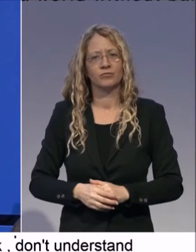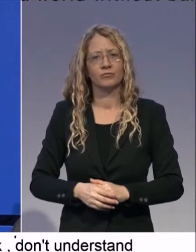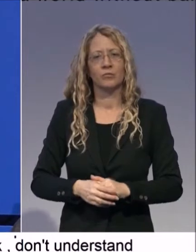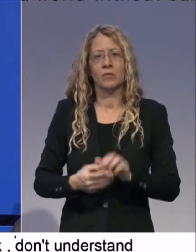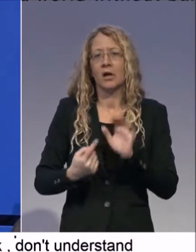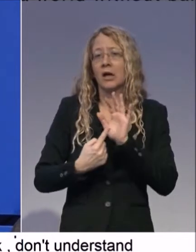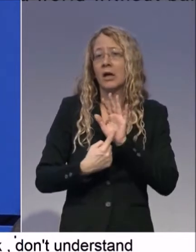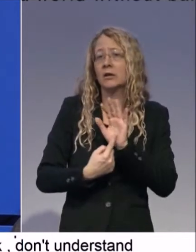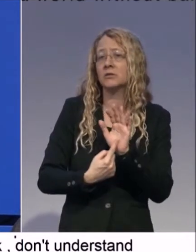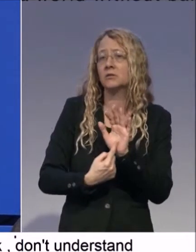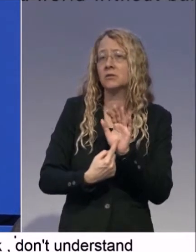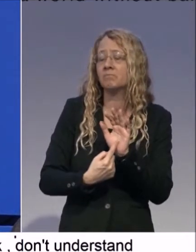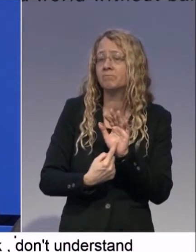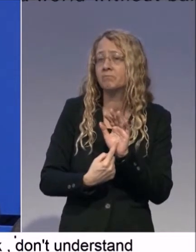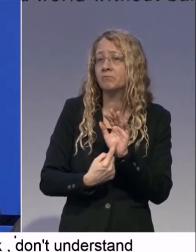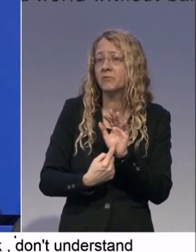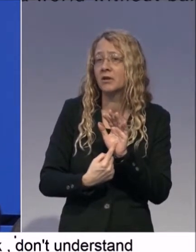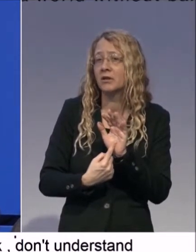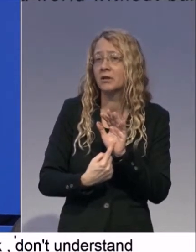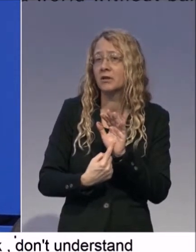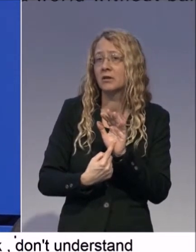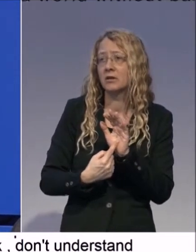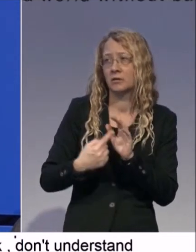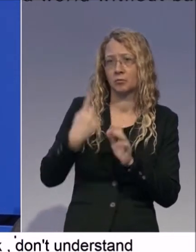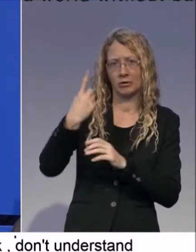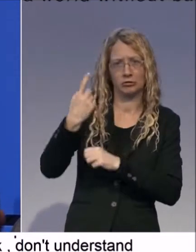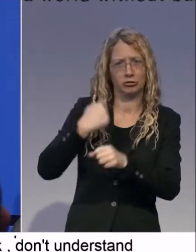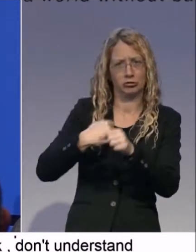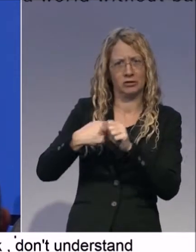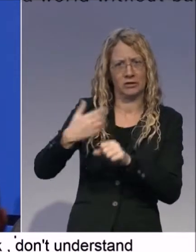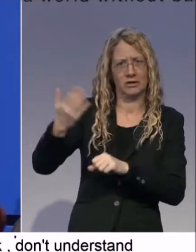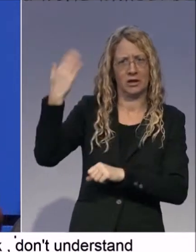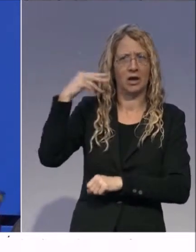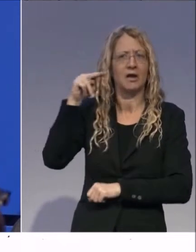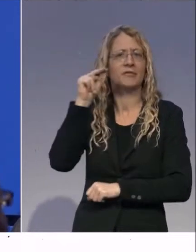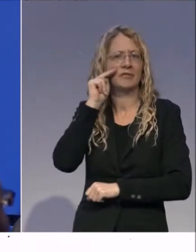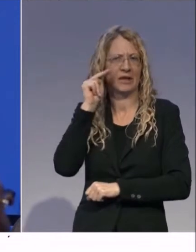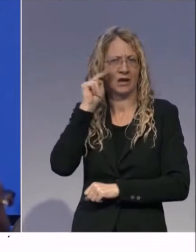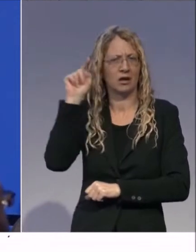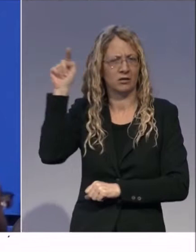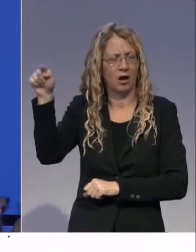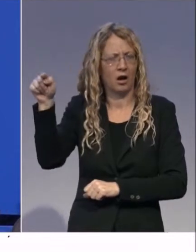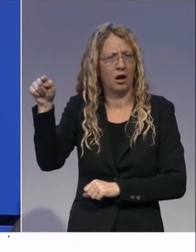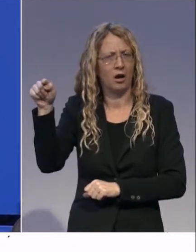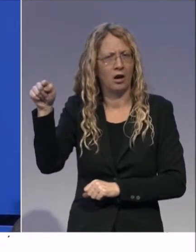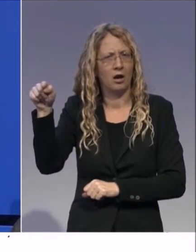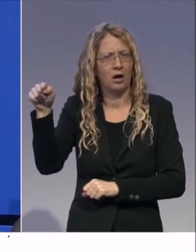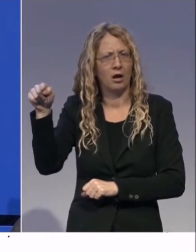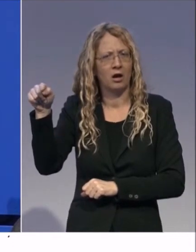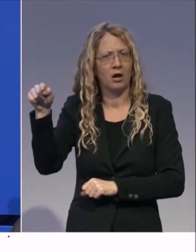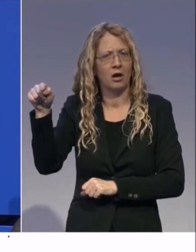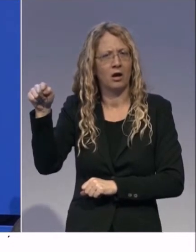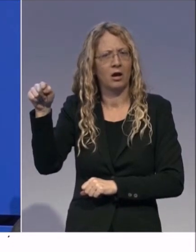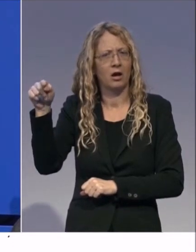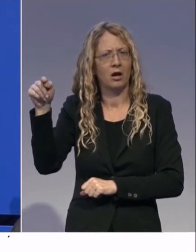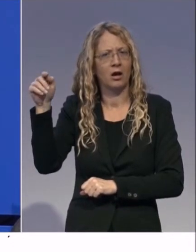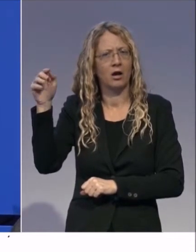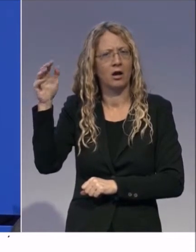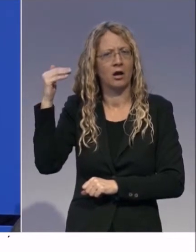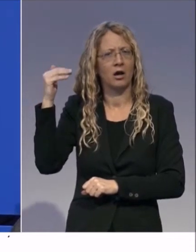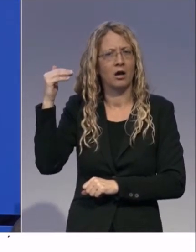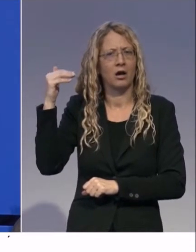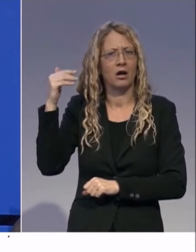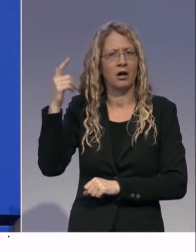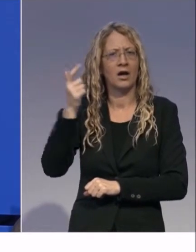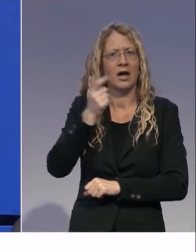intervene sometime last year in Nigeria with the Chivney Scholarship by the British government. I